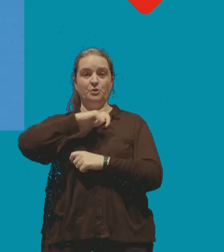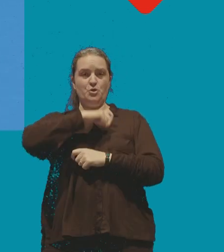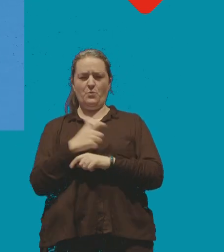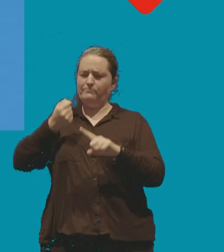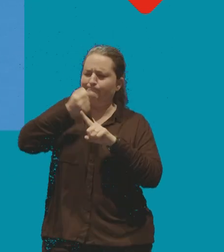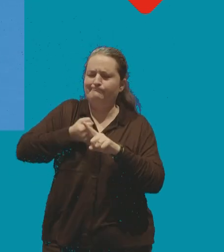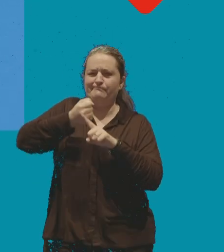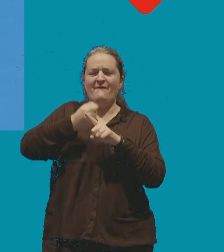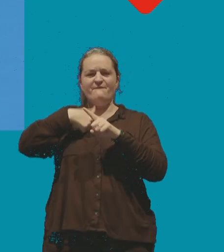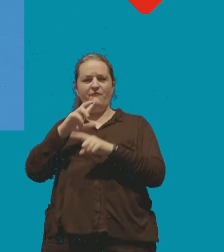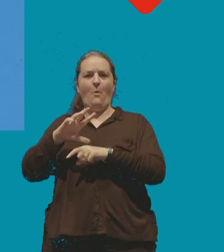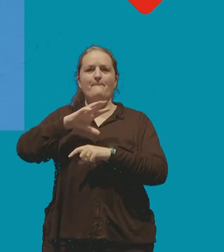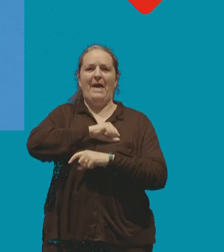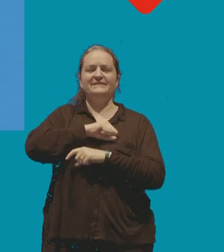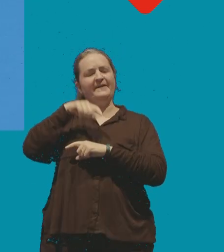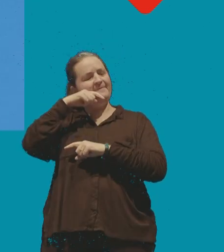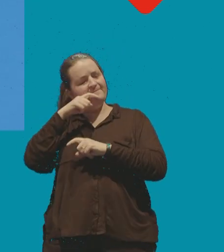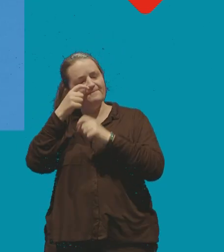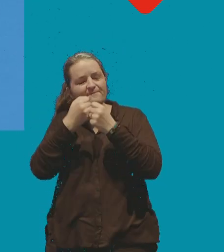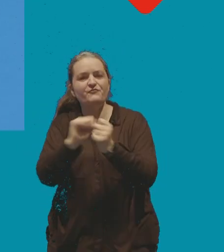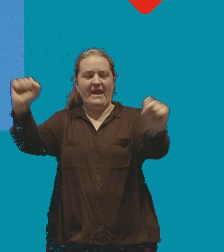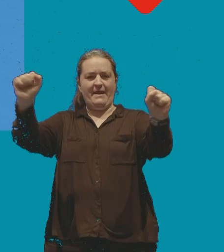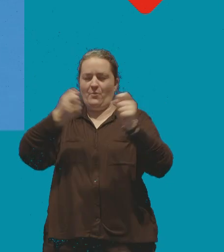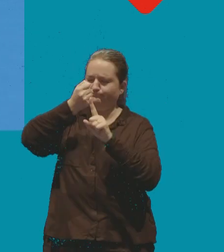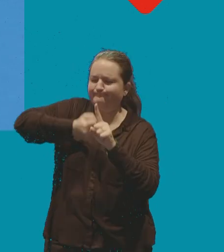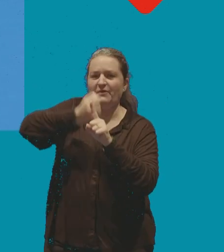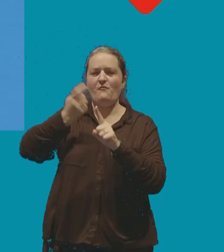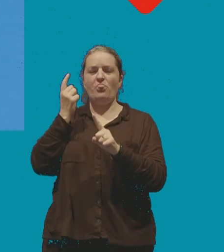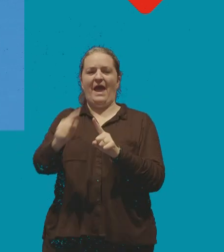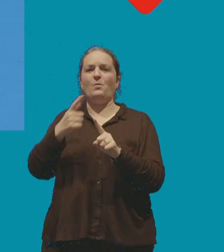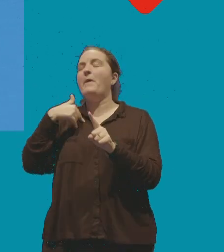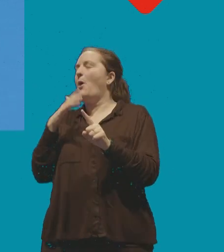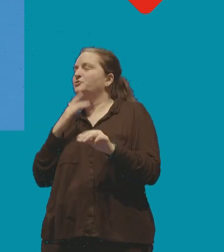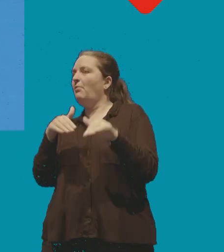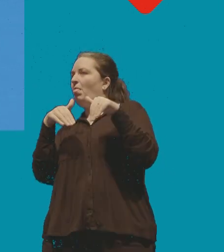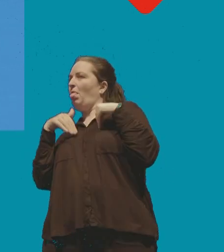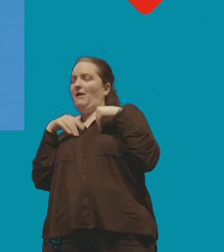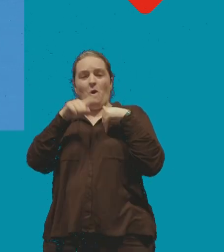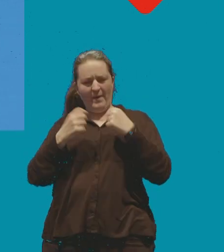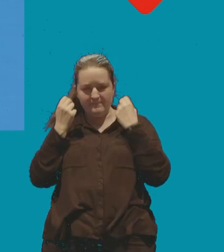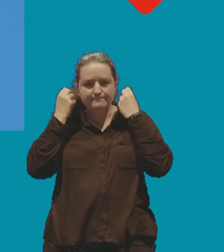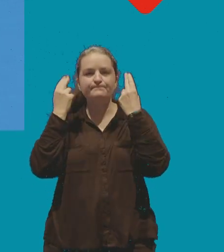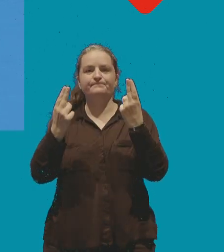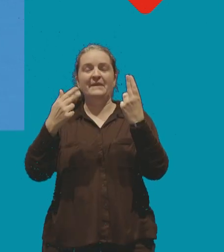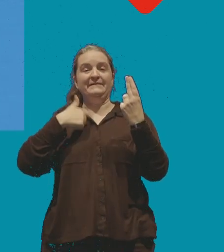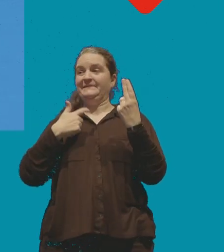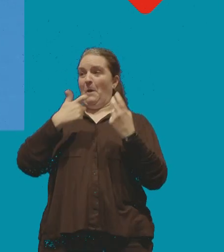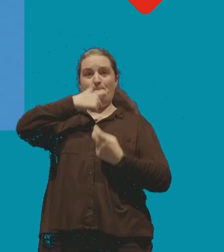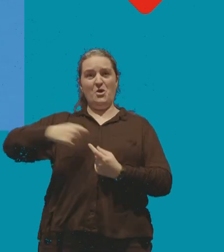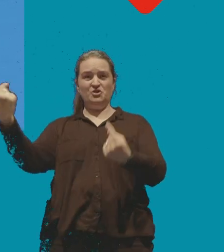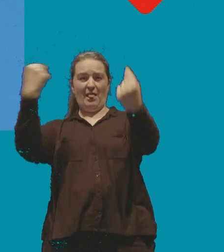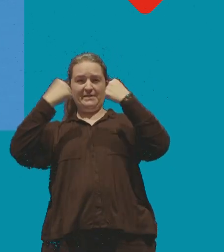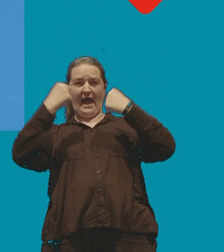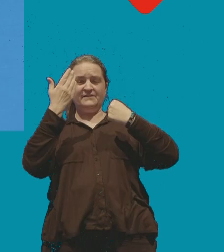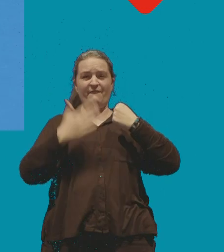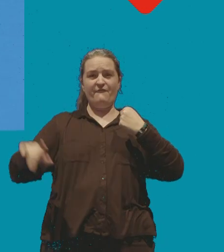for Palestinian freedom for as long as it takes, and we will never shy away from being that voice. And in the face of personal attacks from the press,